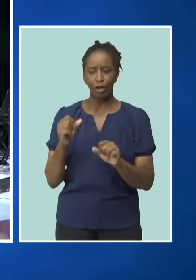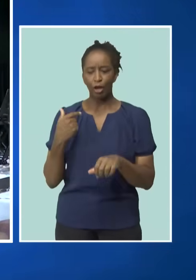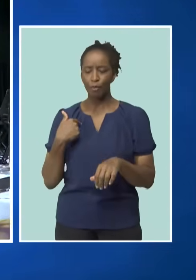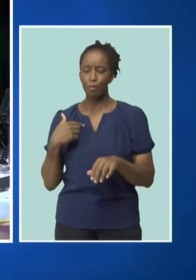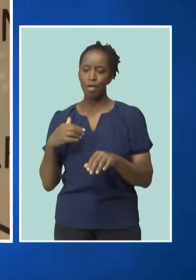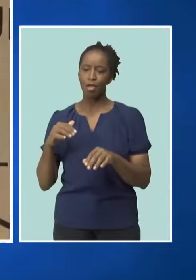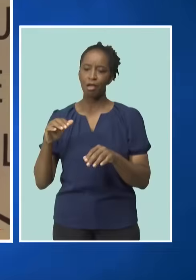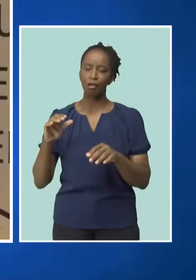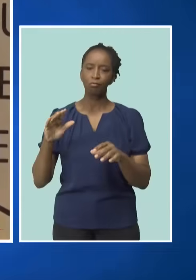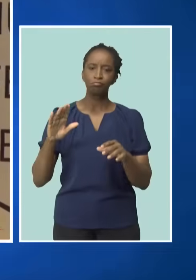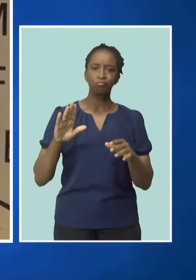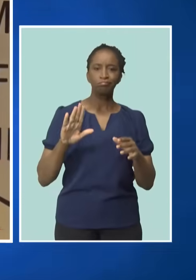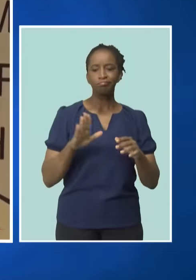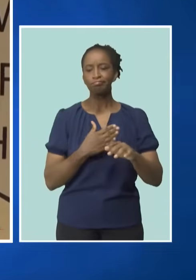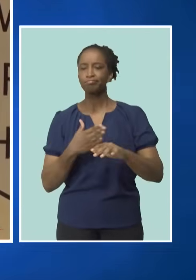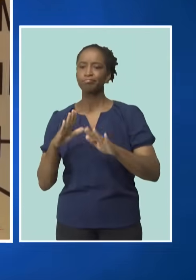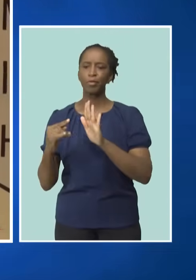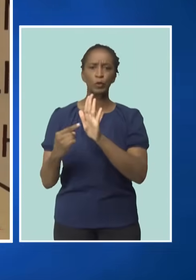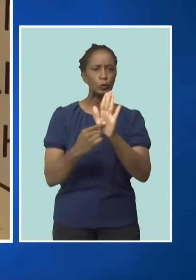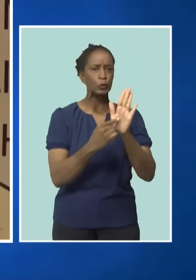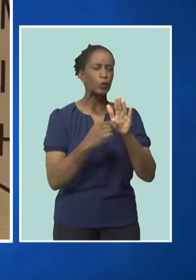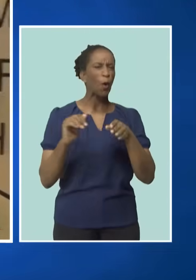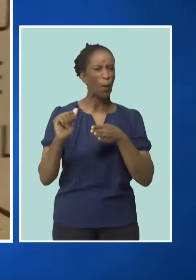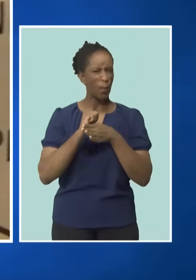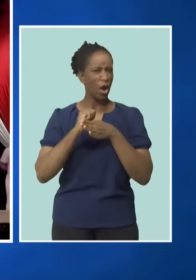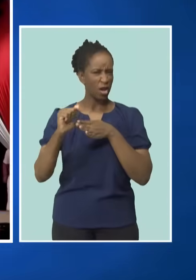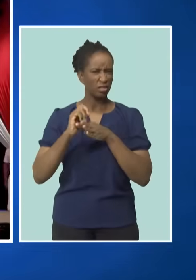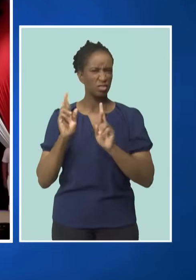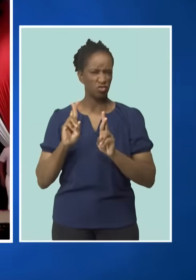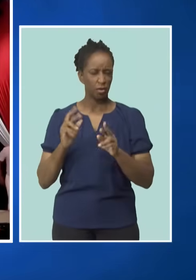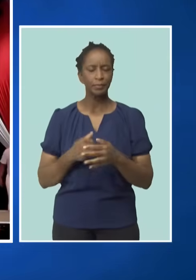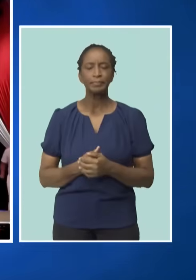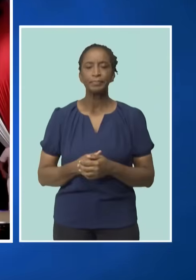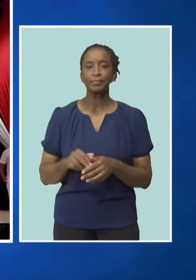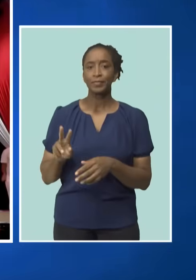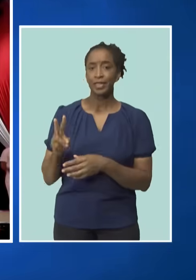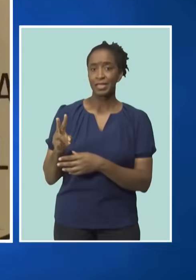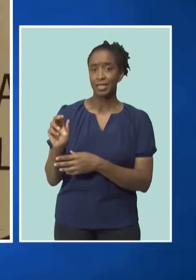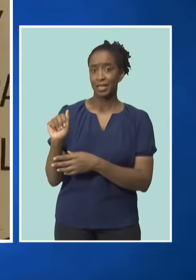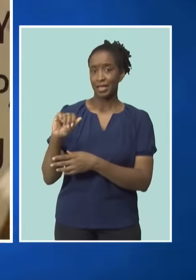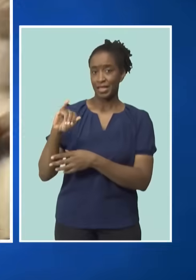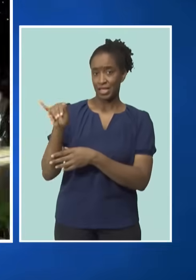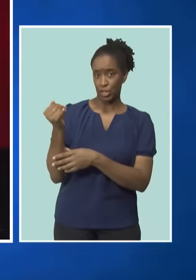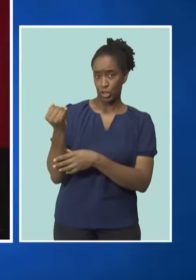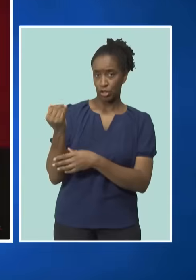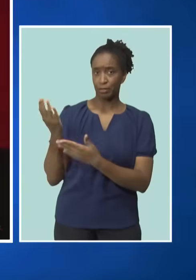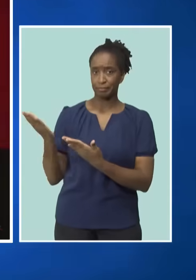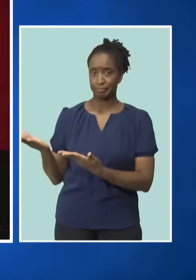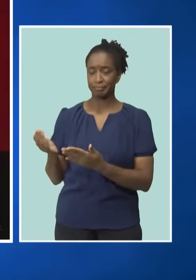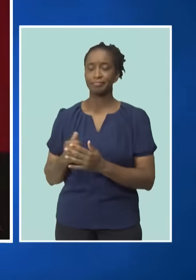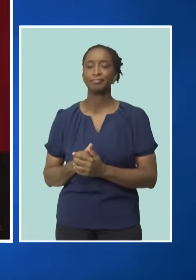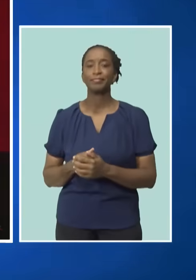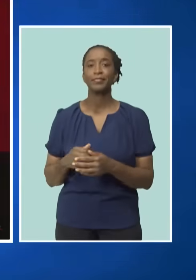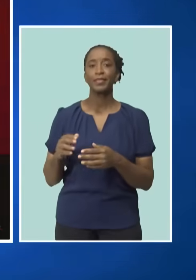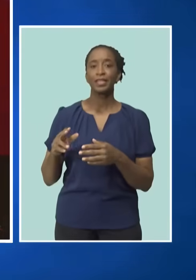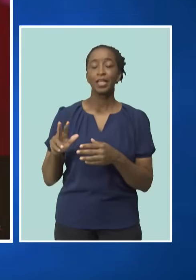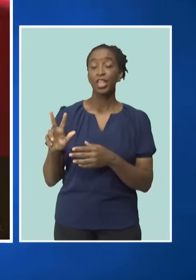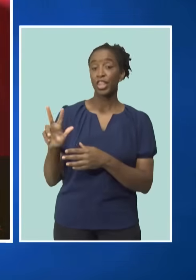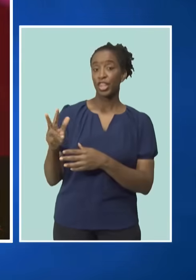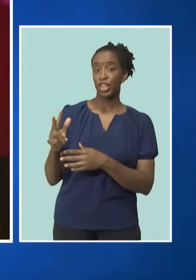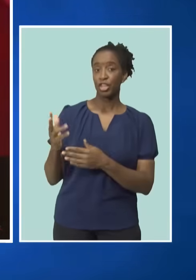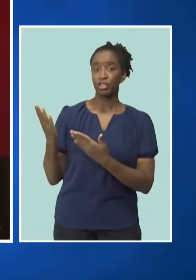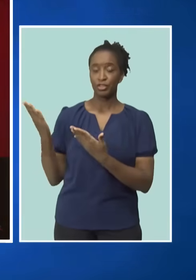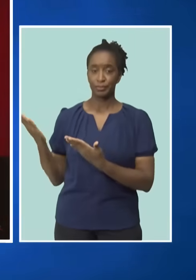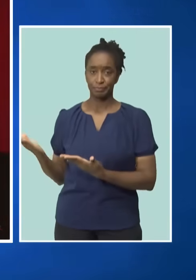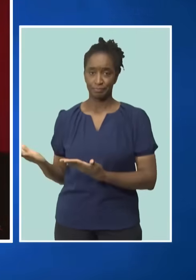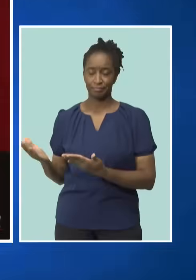show. Coming in second in the Soca competition was AJ with Capture This Energy, and he was followed by Nayara with